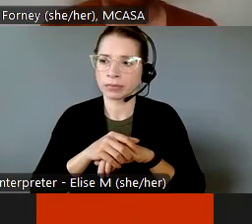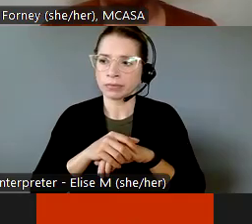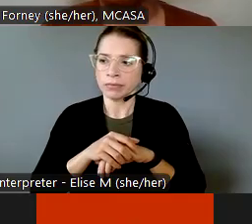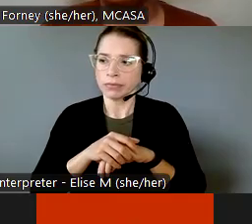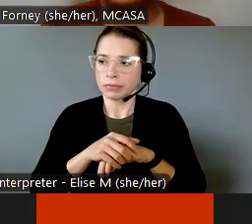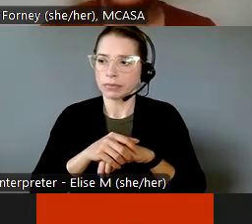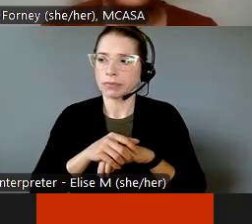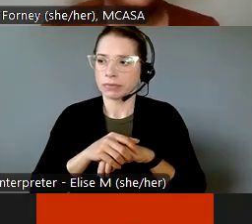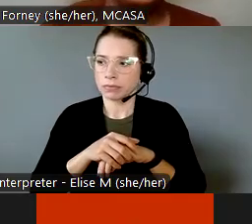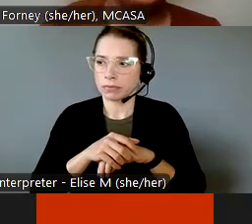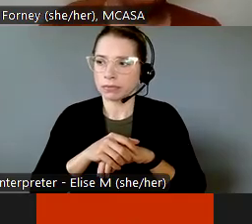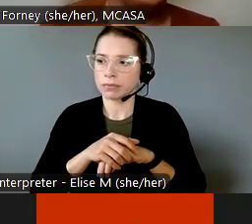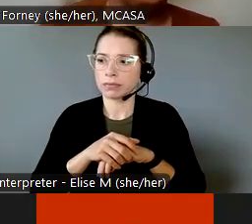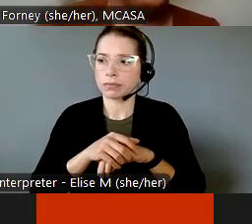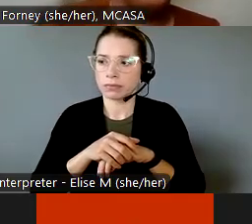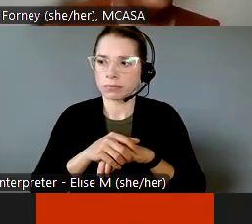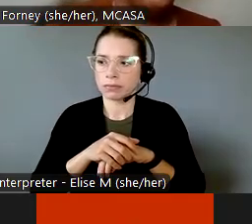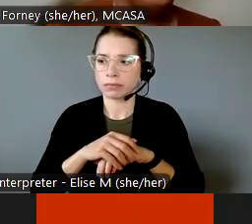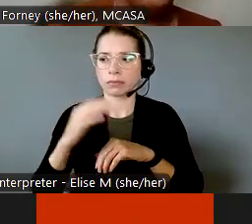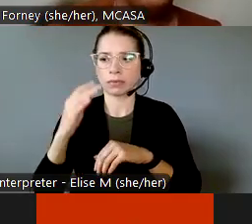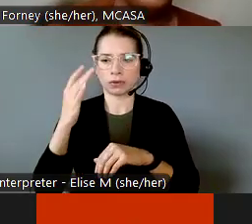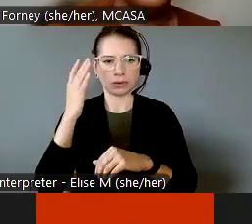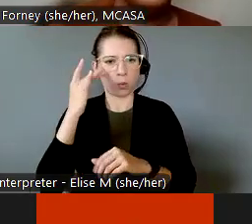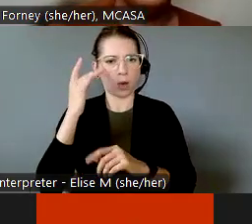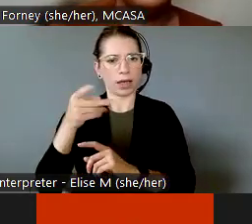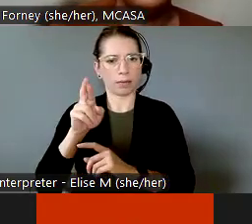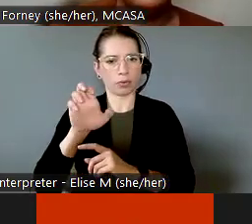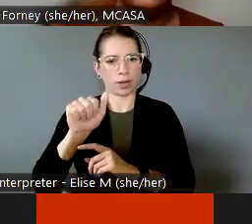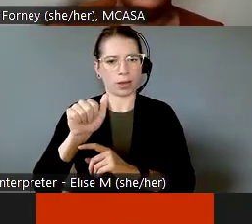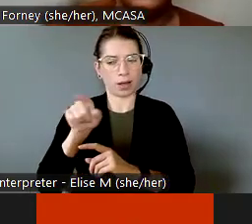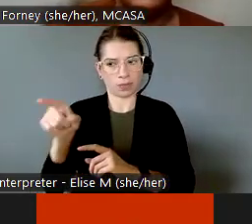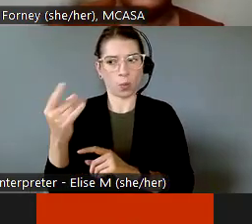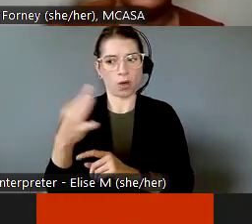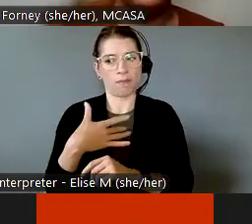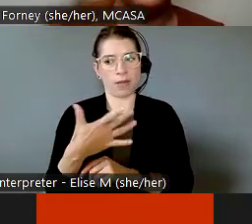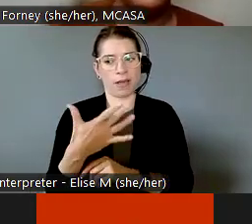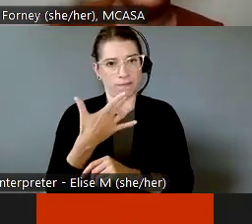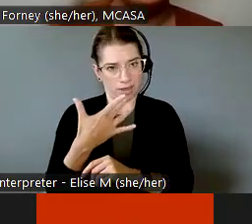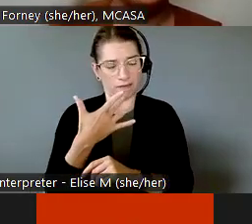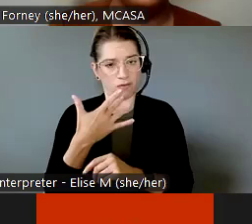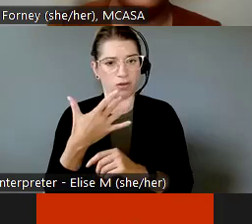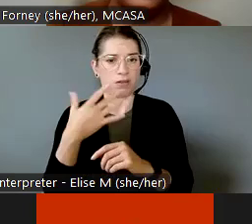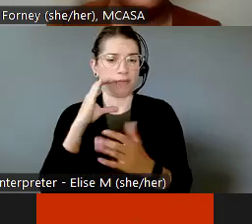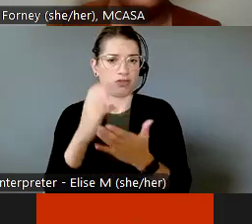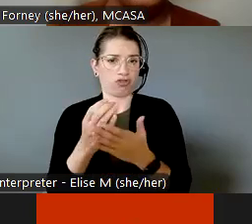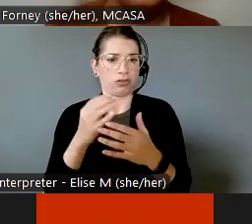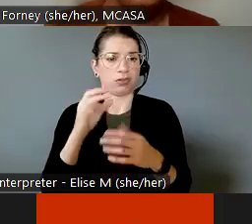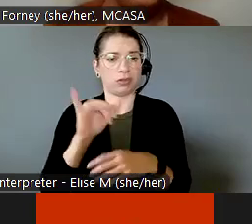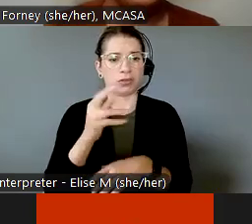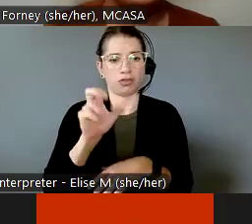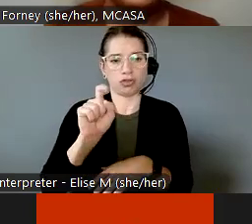So why PREA? One of my favorite pictures by Just Detention International is this one right